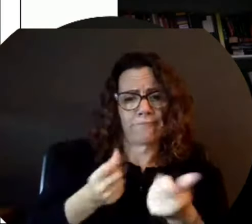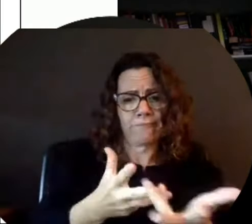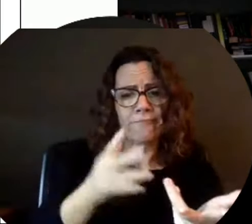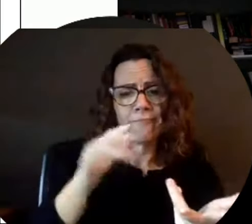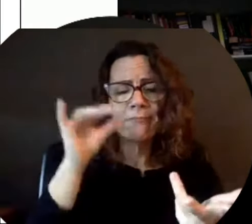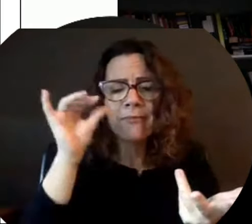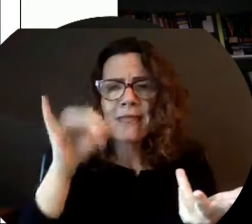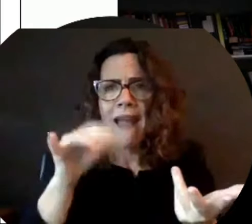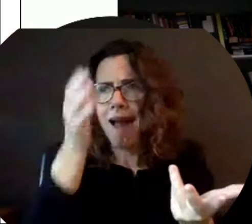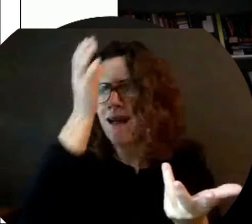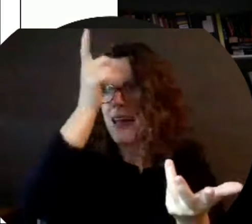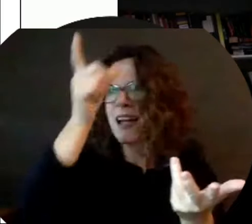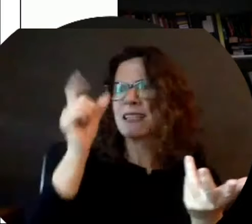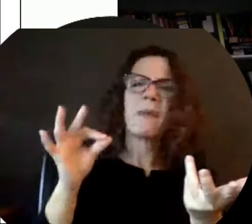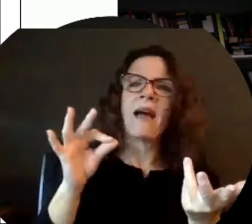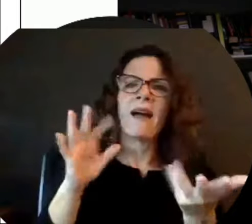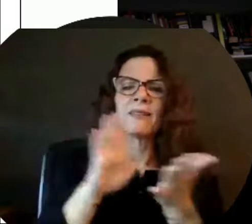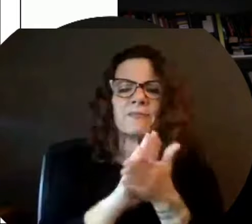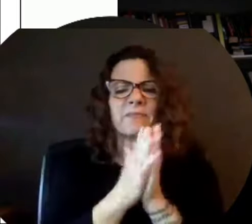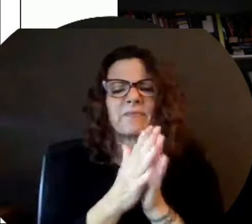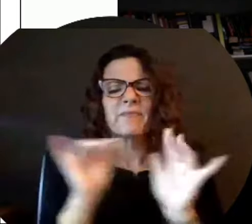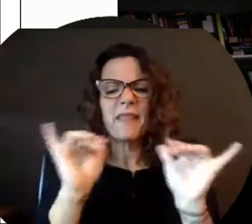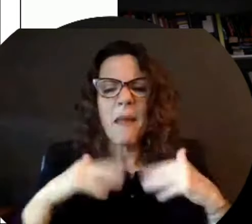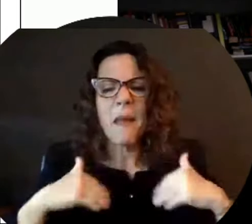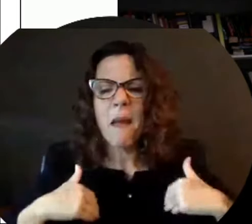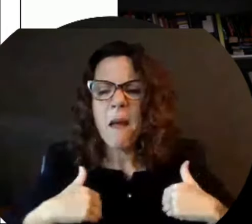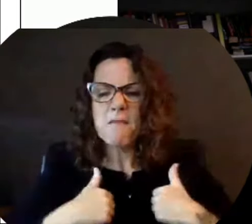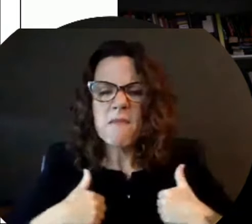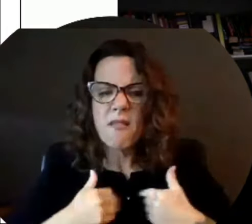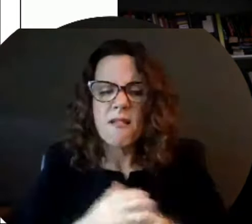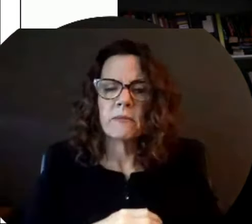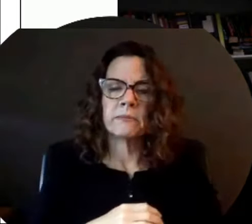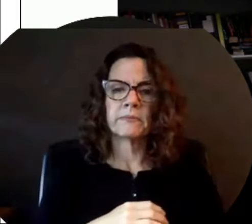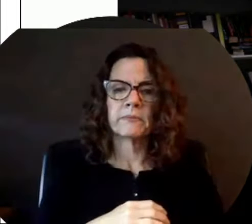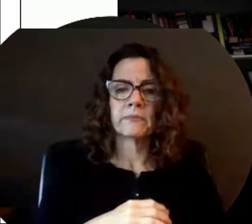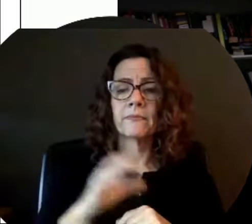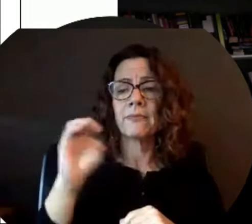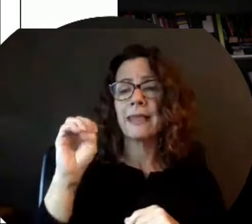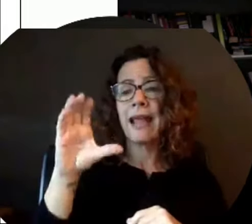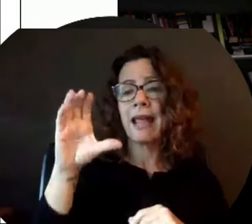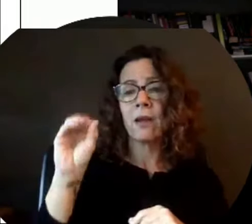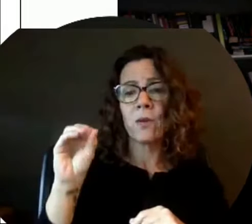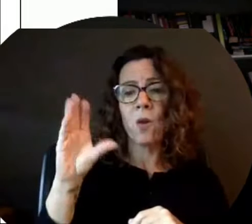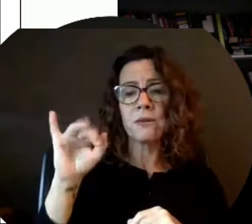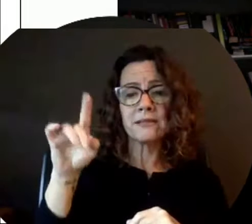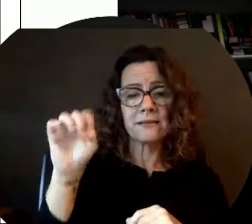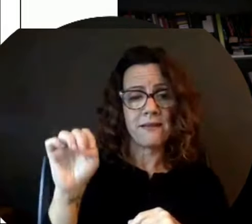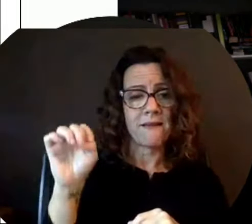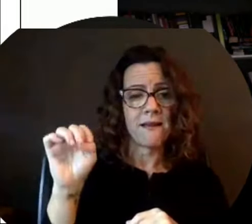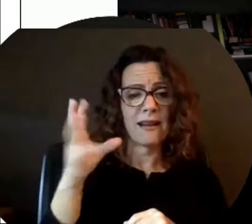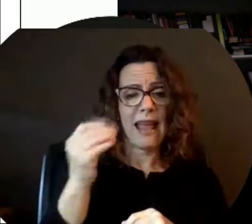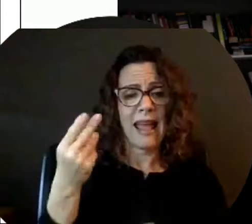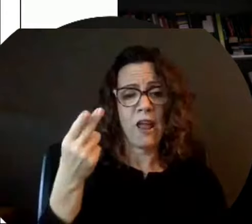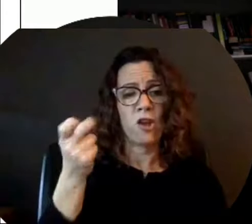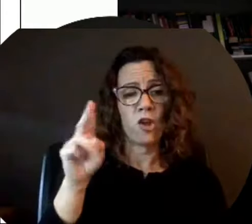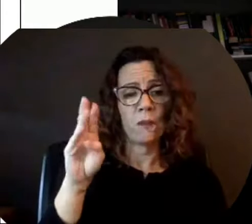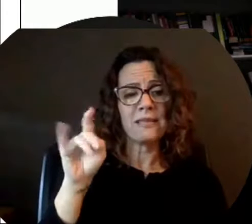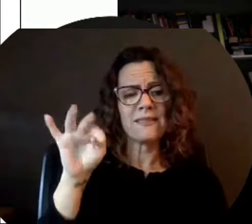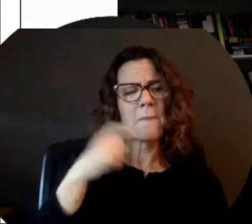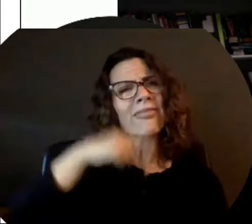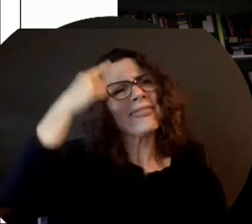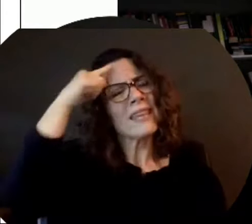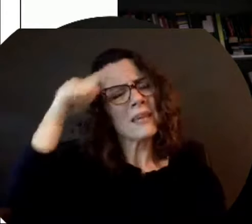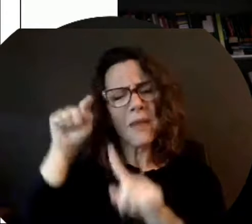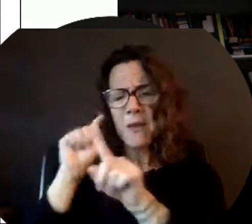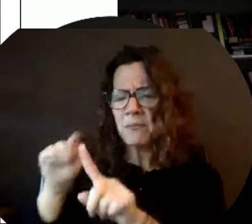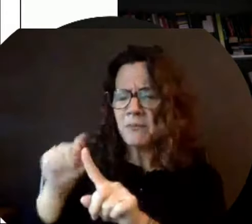another, and I'm thinking about Zakiya Iman Jackson's work here, but I think there's something about the demarcation of animalization in relation